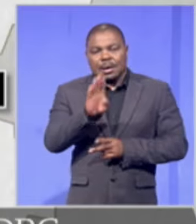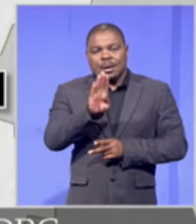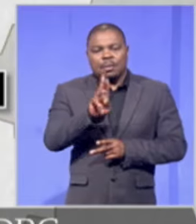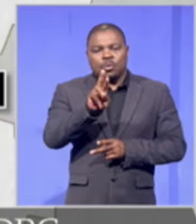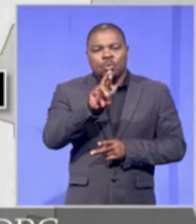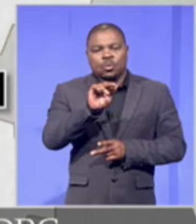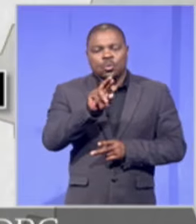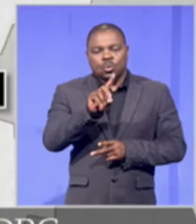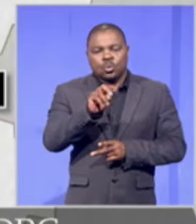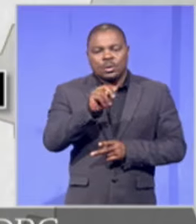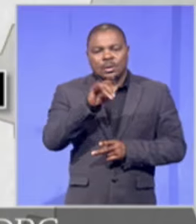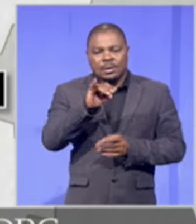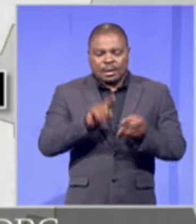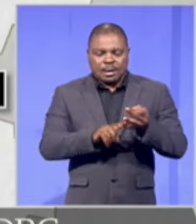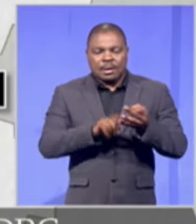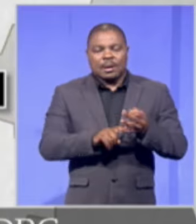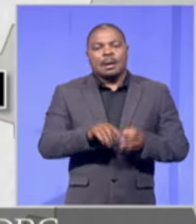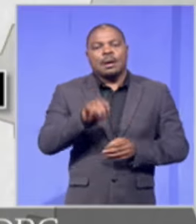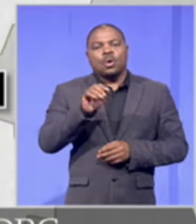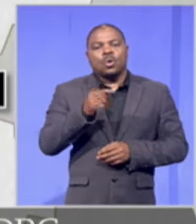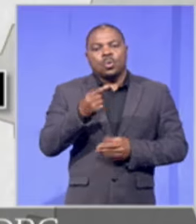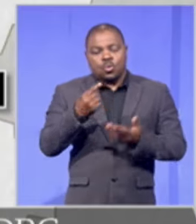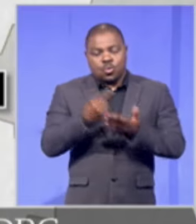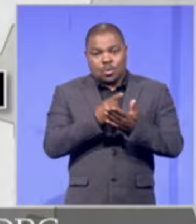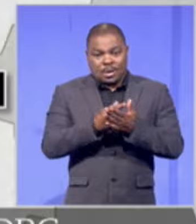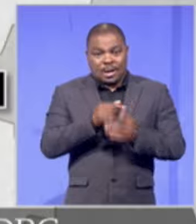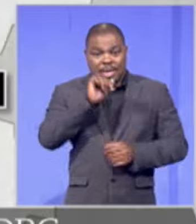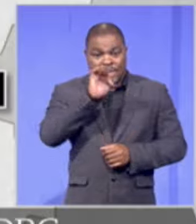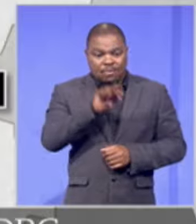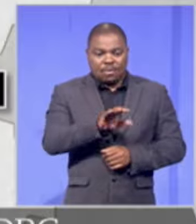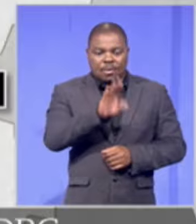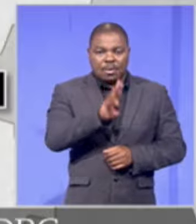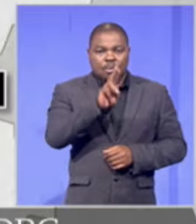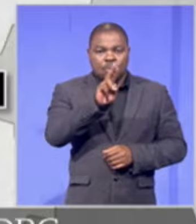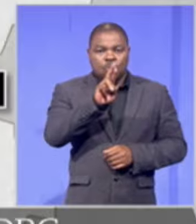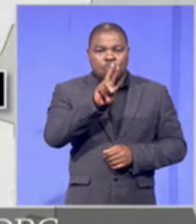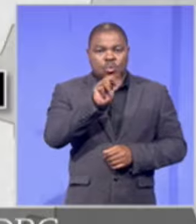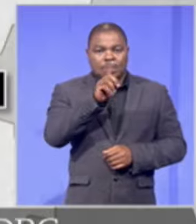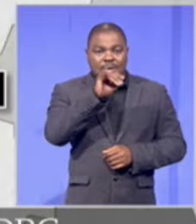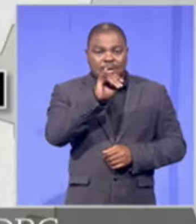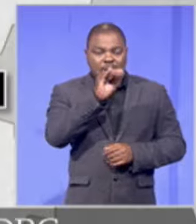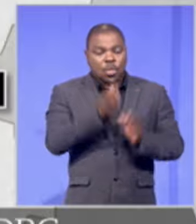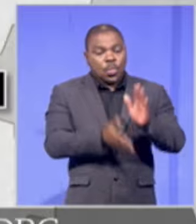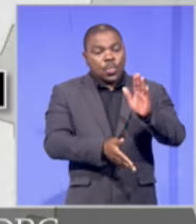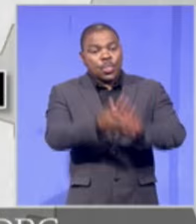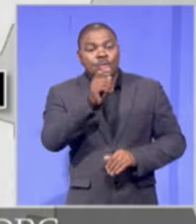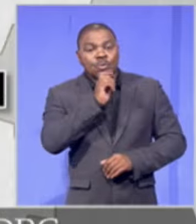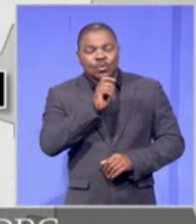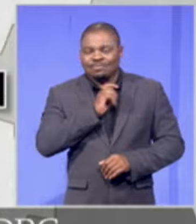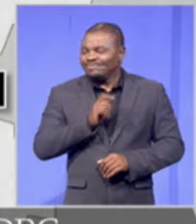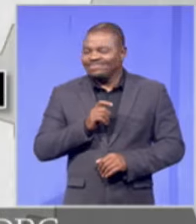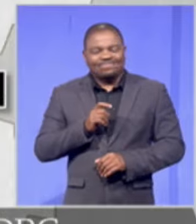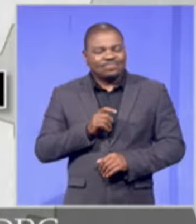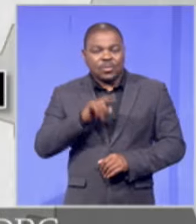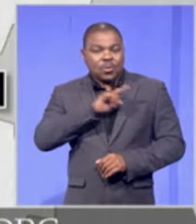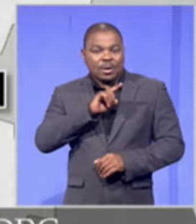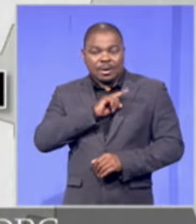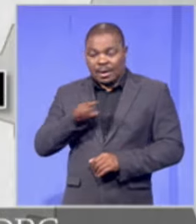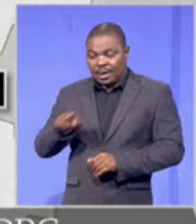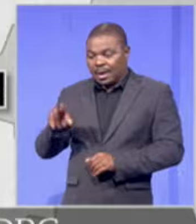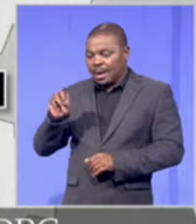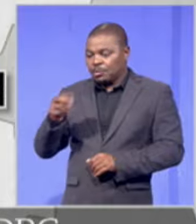le dibuo la Uganda. Jwale ha ba tswa ka le dibuo la Burundi go keke ha loka hobane M23 ha itlwane